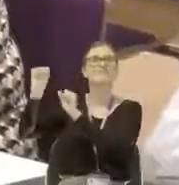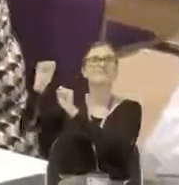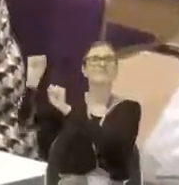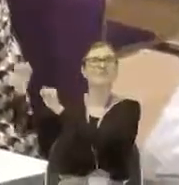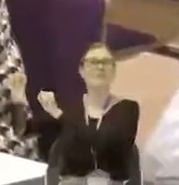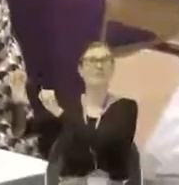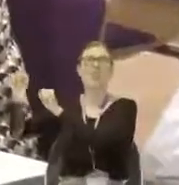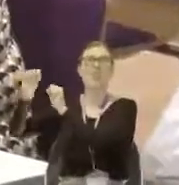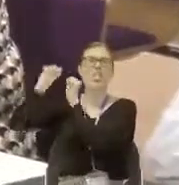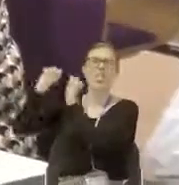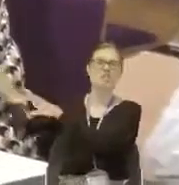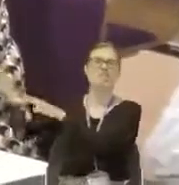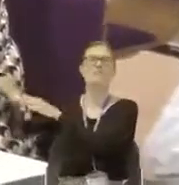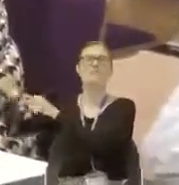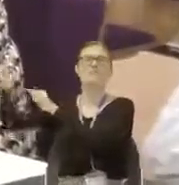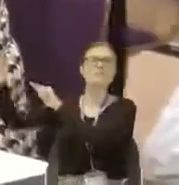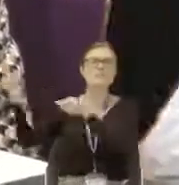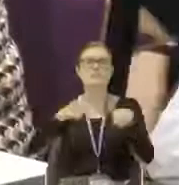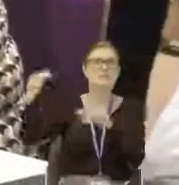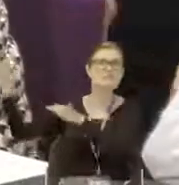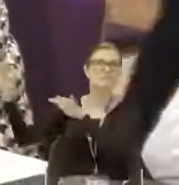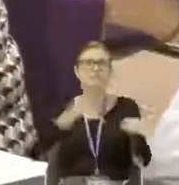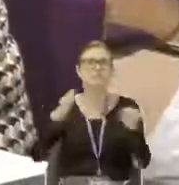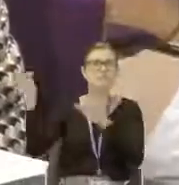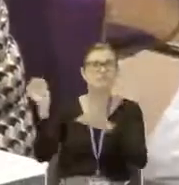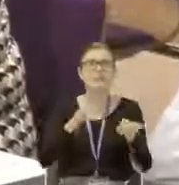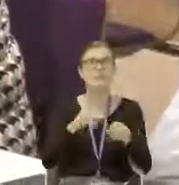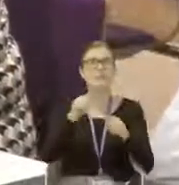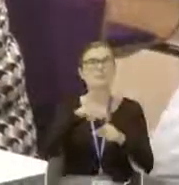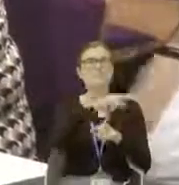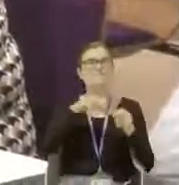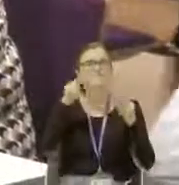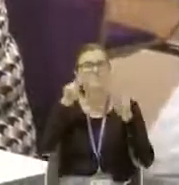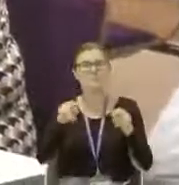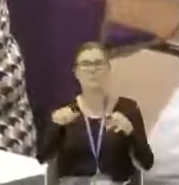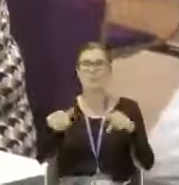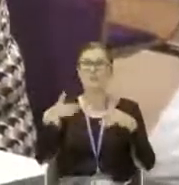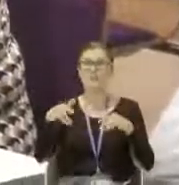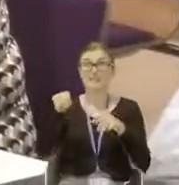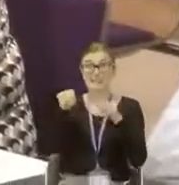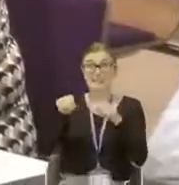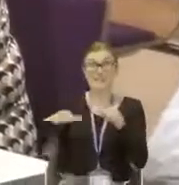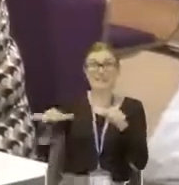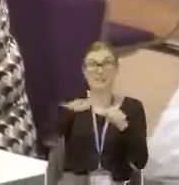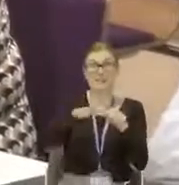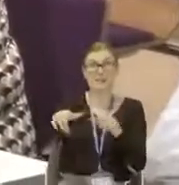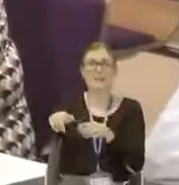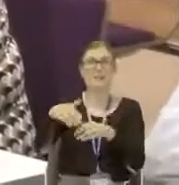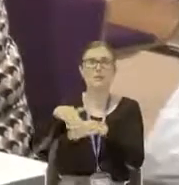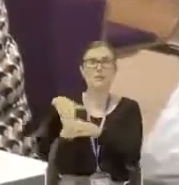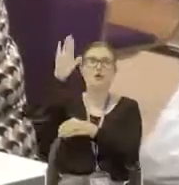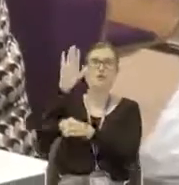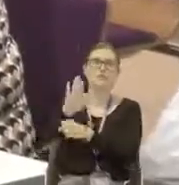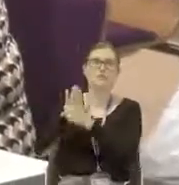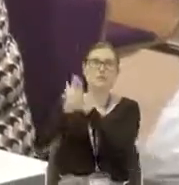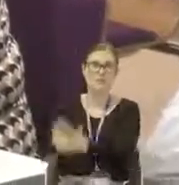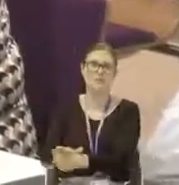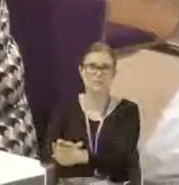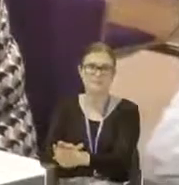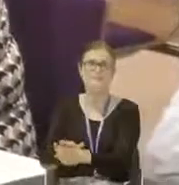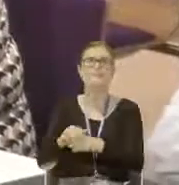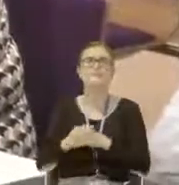along the way. Especially for girls and women, the threat of gender-based violence is